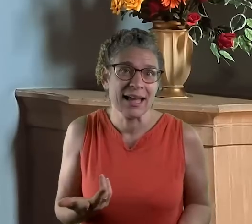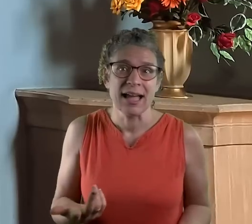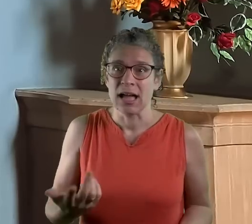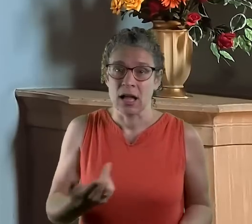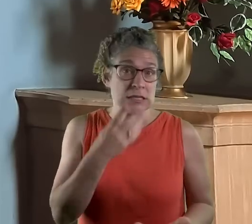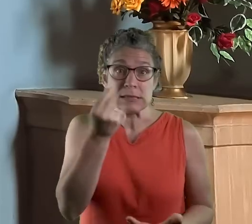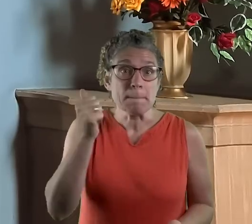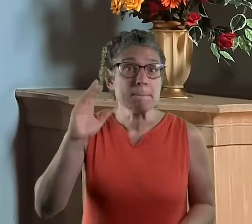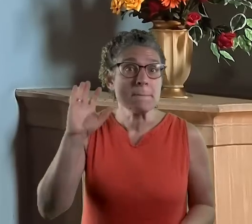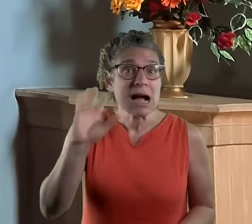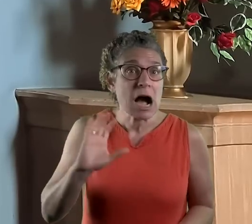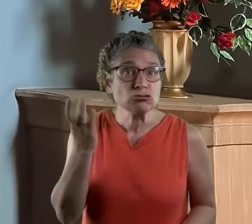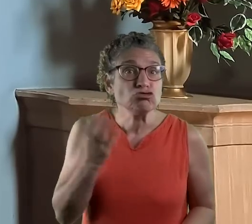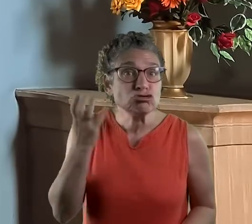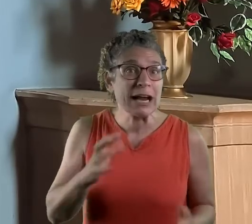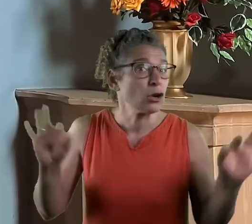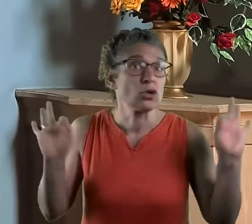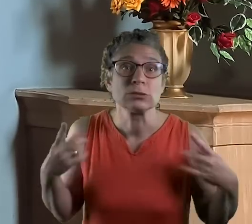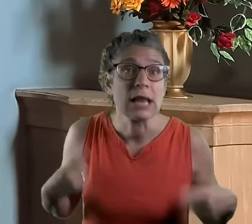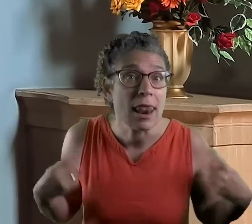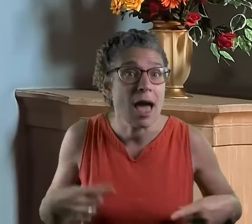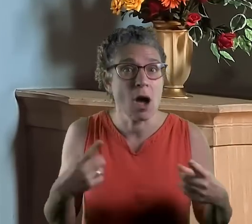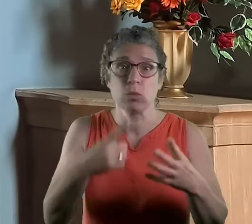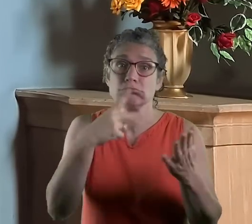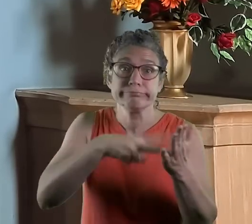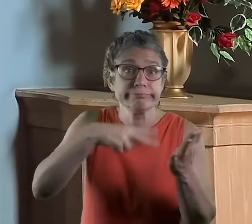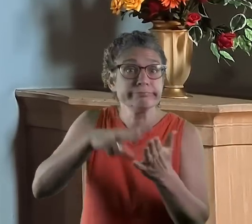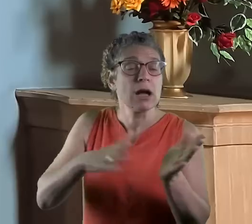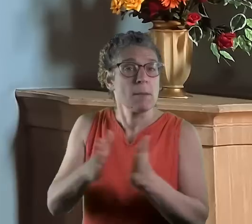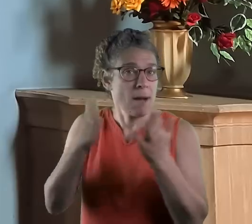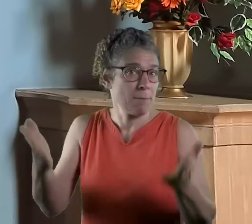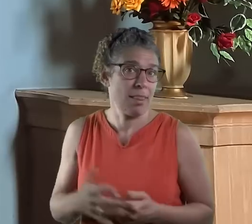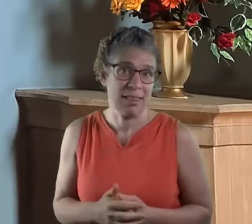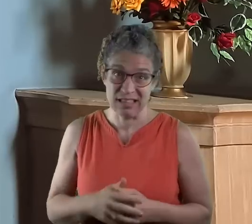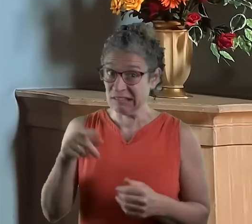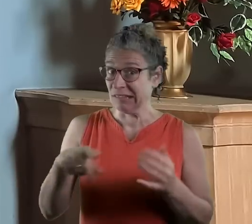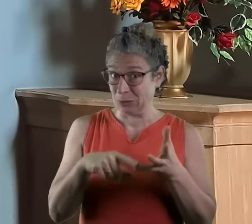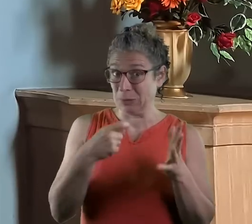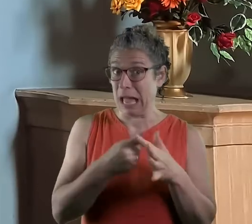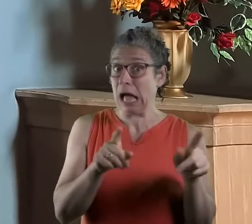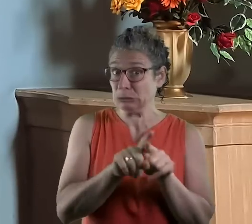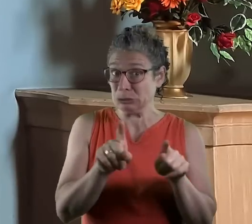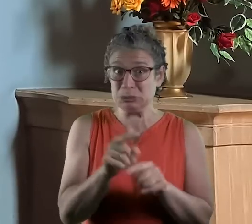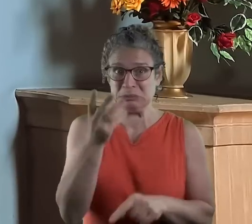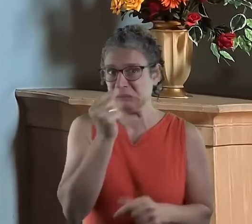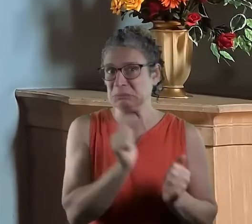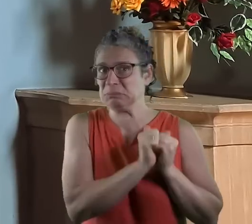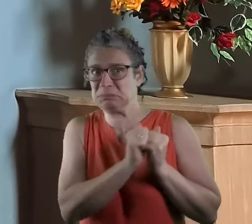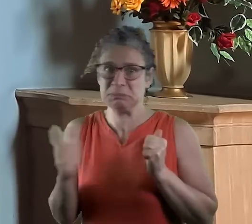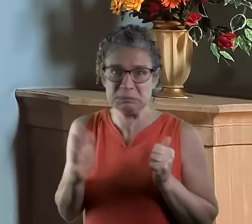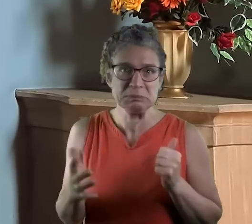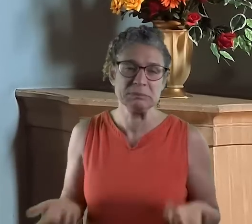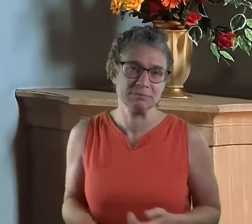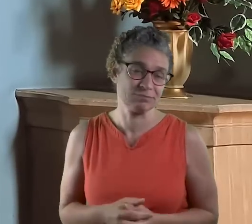telling Bible stories is illegal in some countries, but it's not always well received here at home in the UK either.